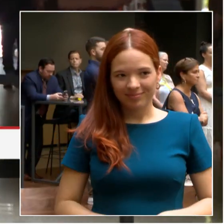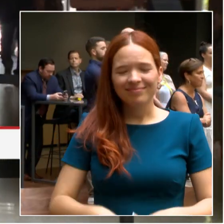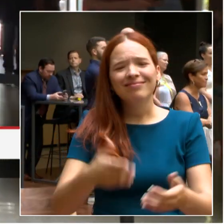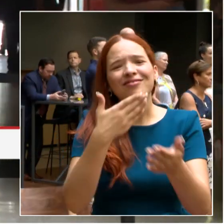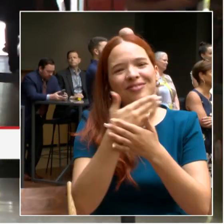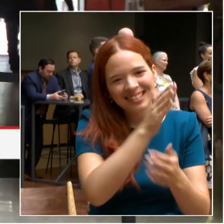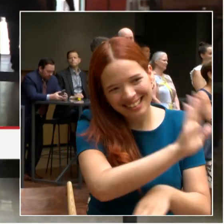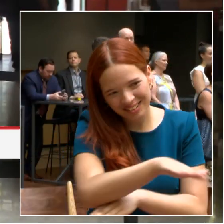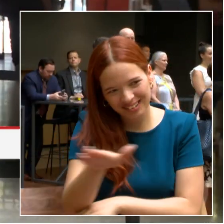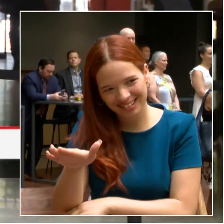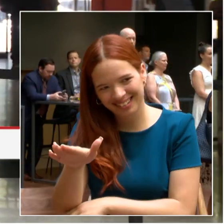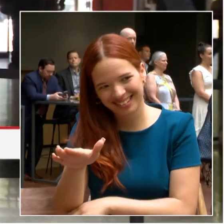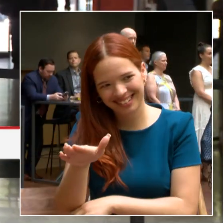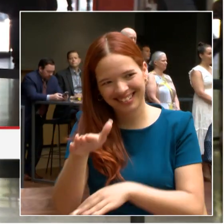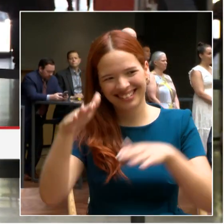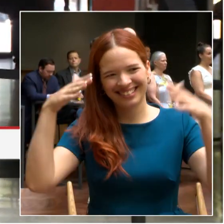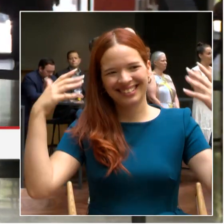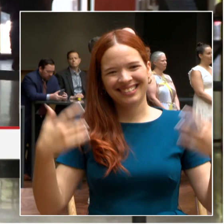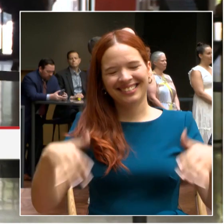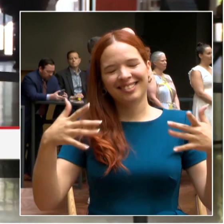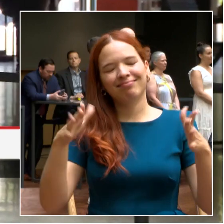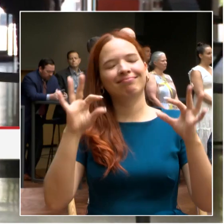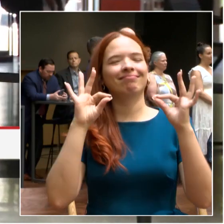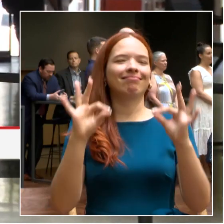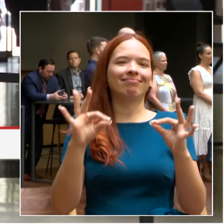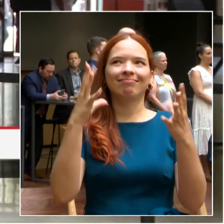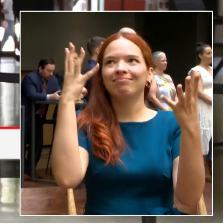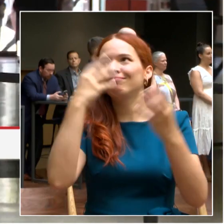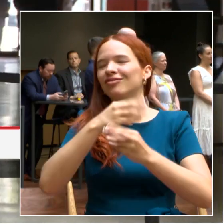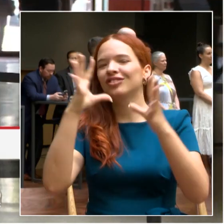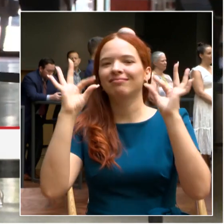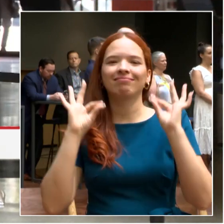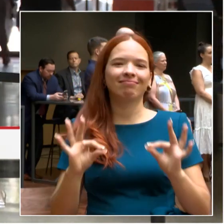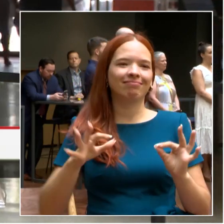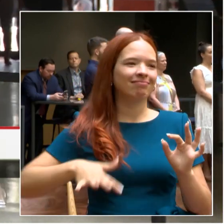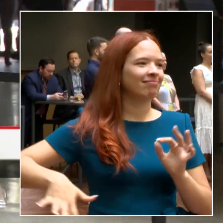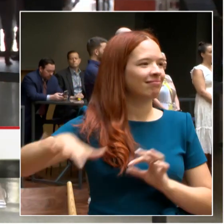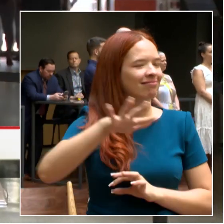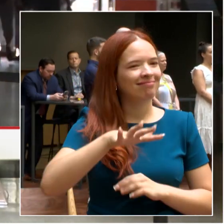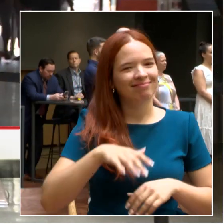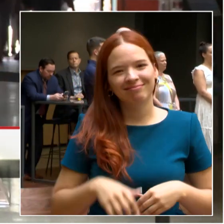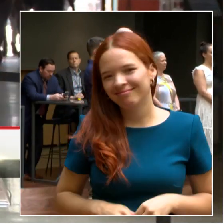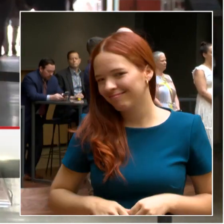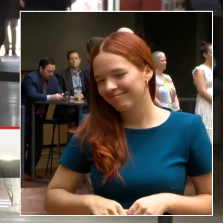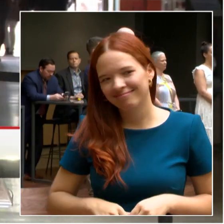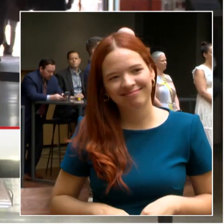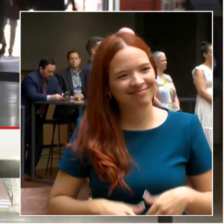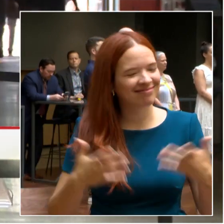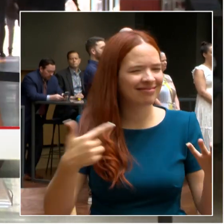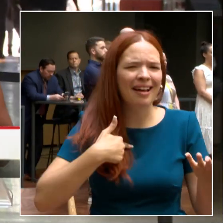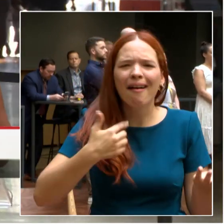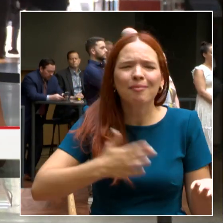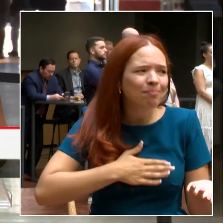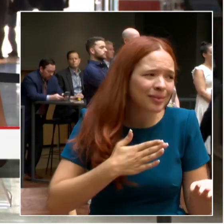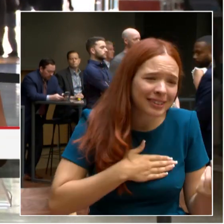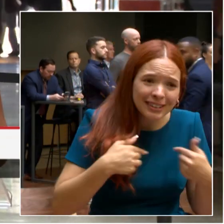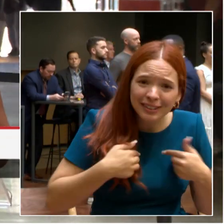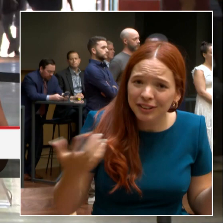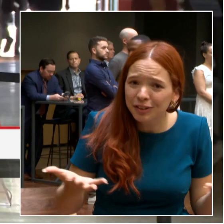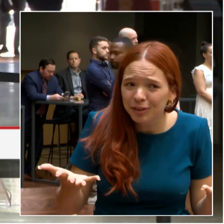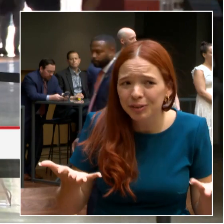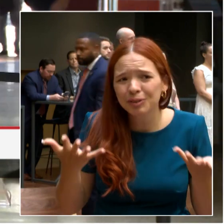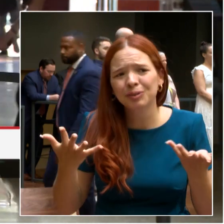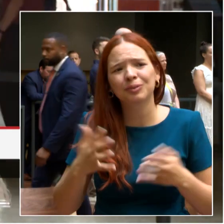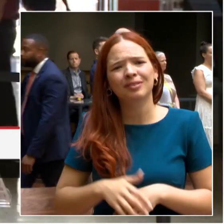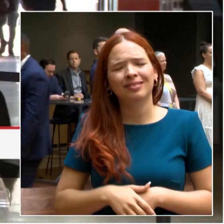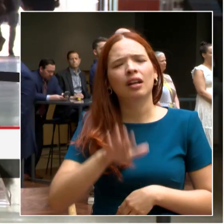space? I am pleased to be here, and I want to thank Mayor Tony Williams for his continued